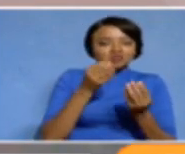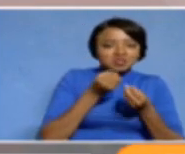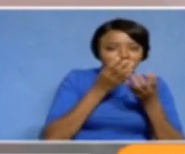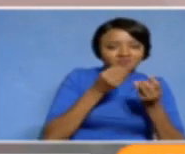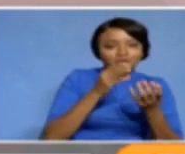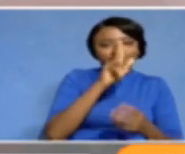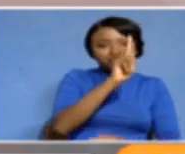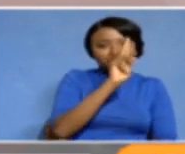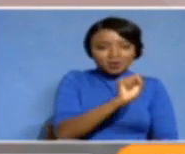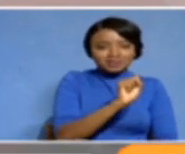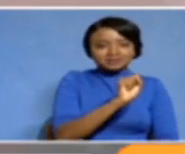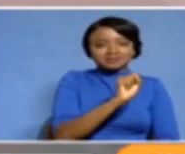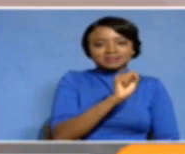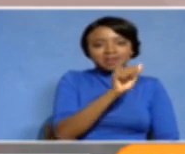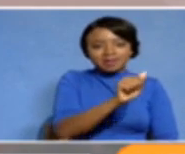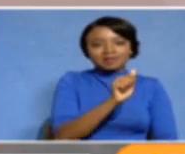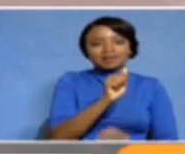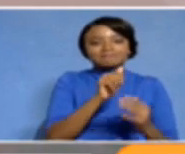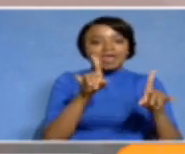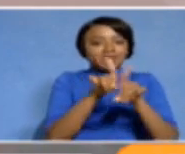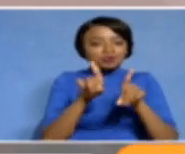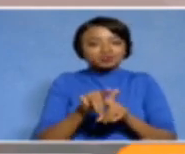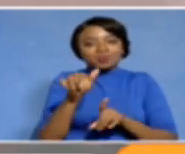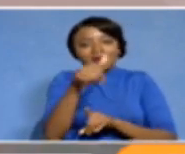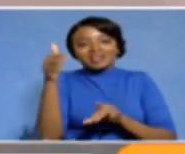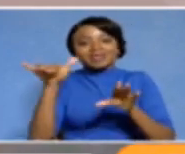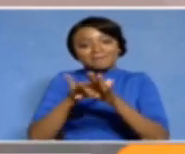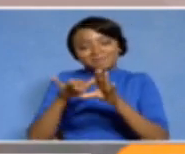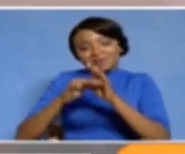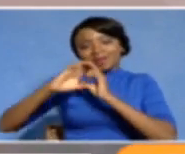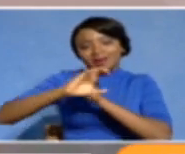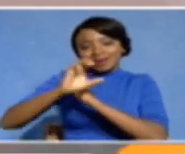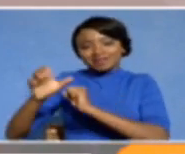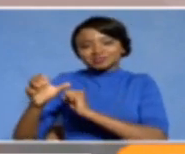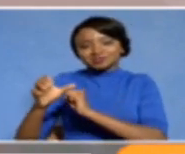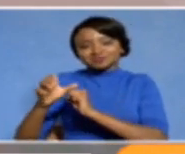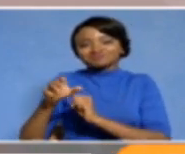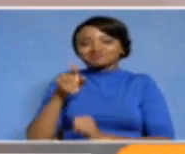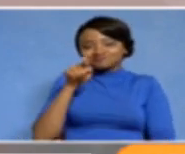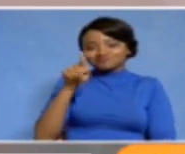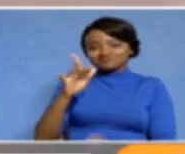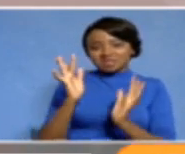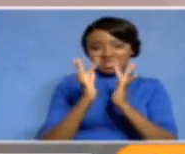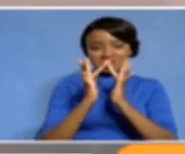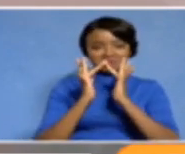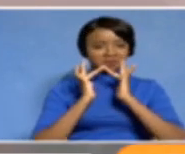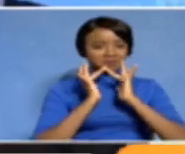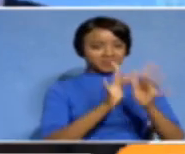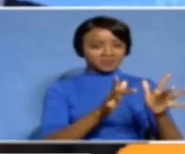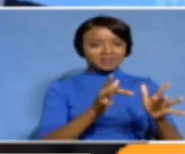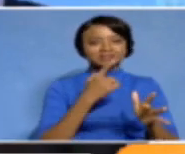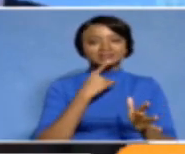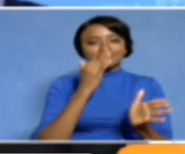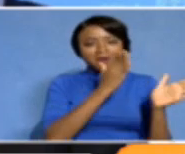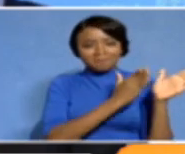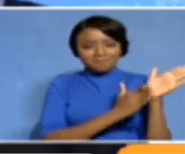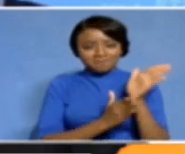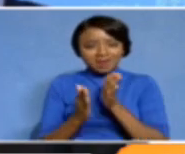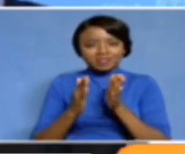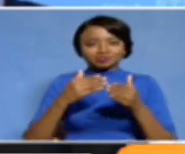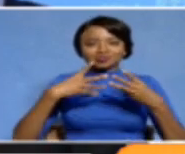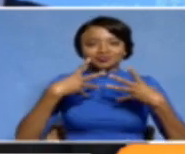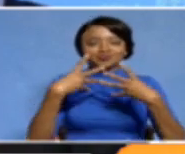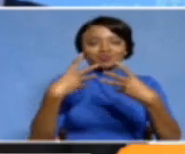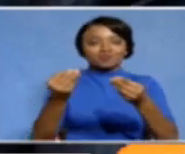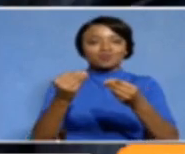over the selection of the lender's next head, as analysts say. Kim, in an email to staff, said he plans to leave the bank at the end